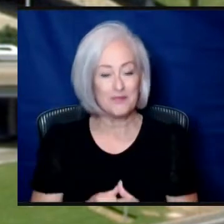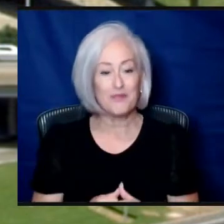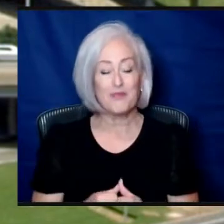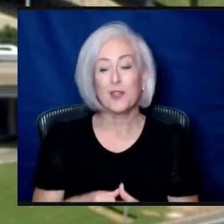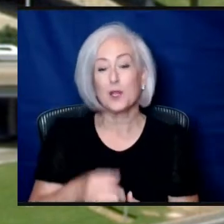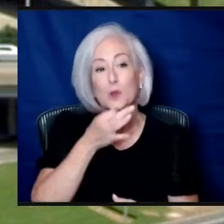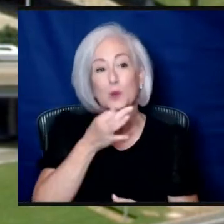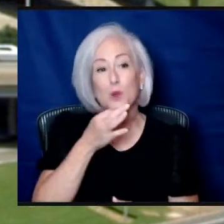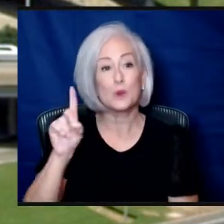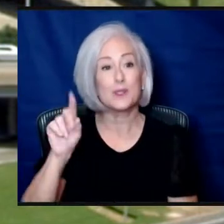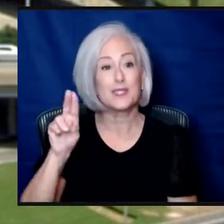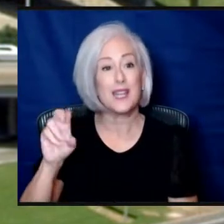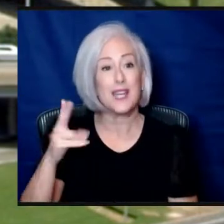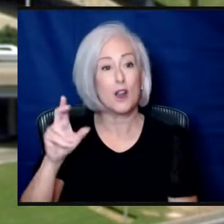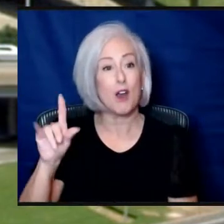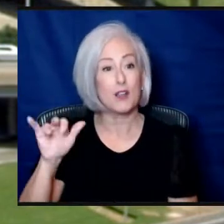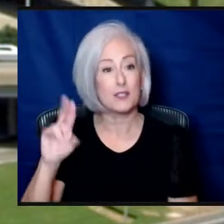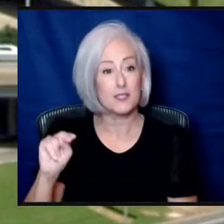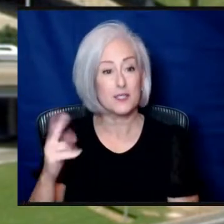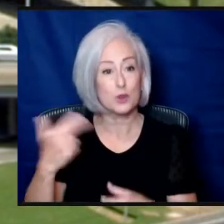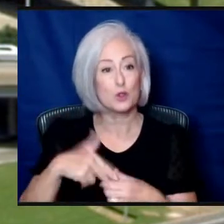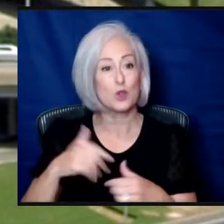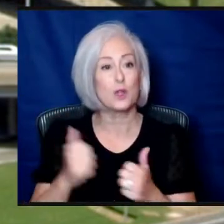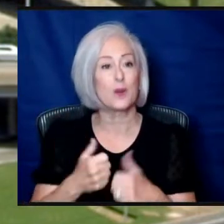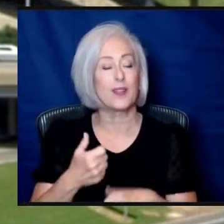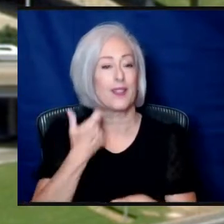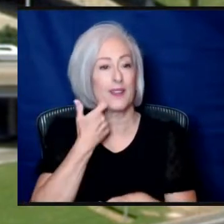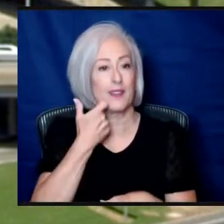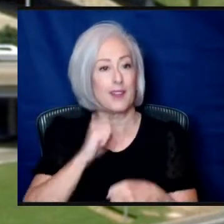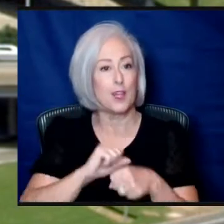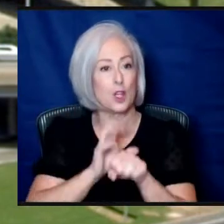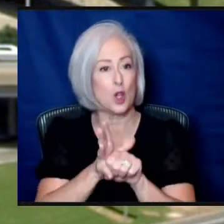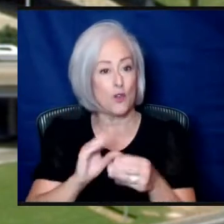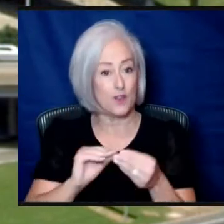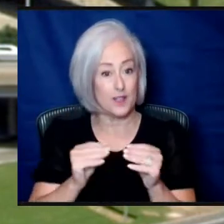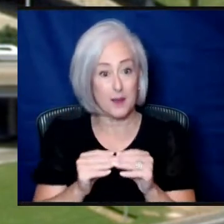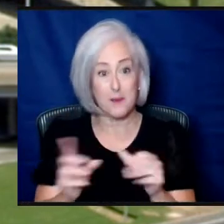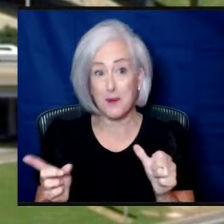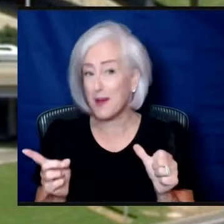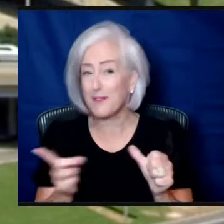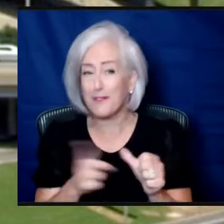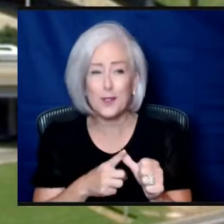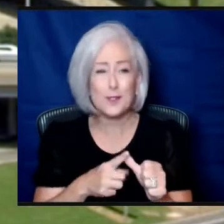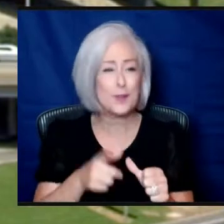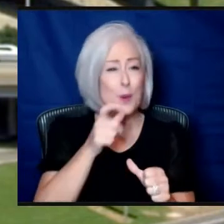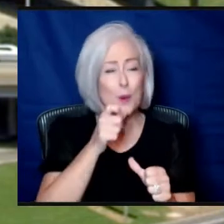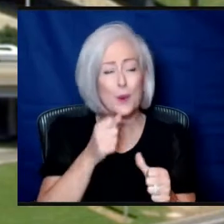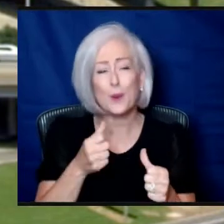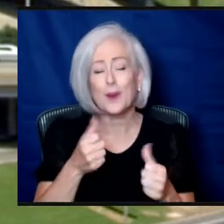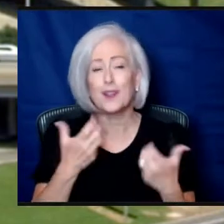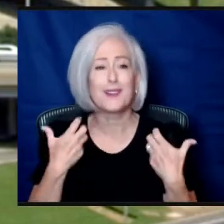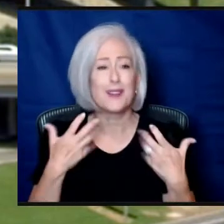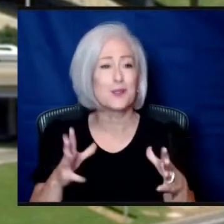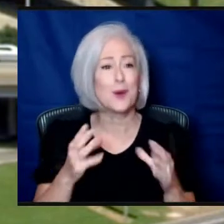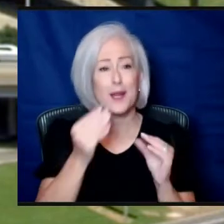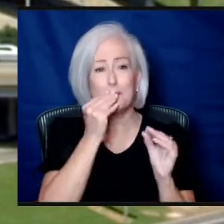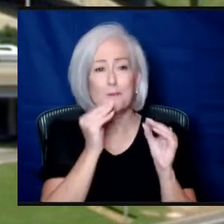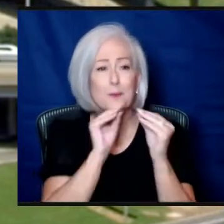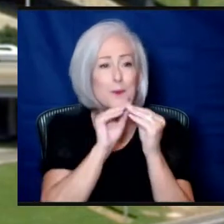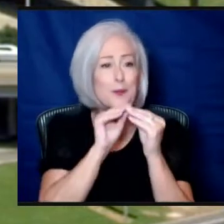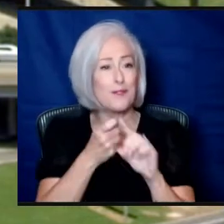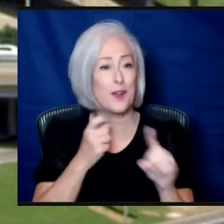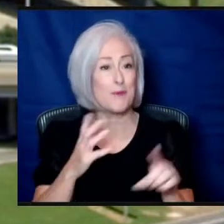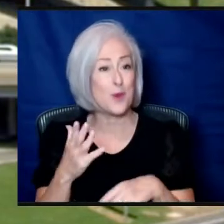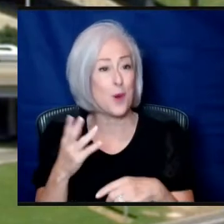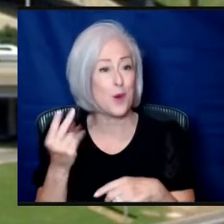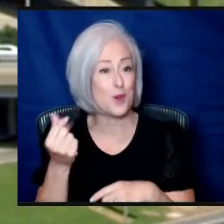latest COVID-19 numbers. But first, who doesn't love a kiss from their dog? We're going to tell you the steps you do need to take to make